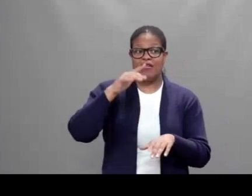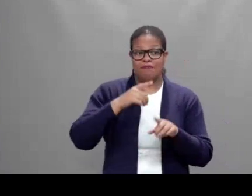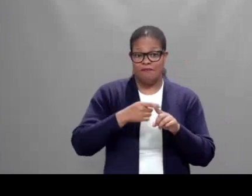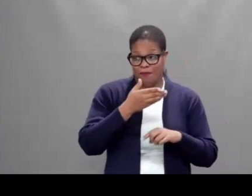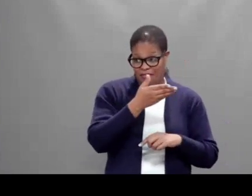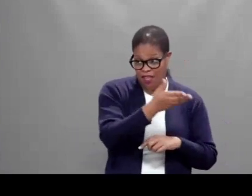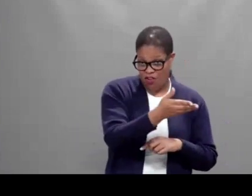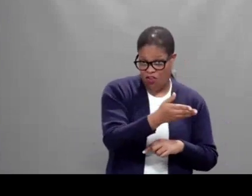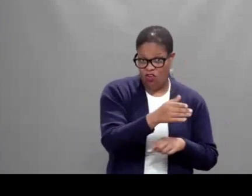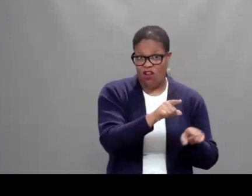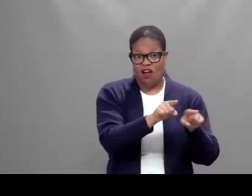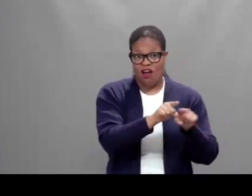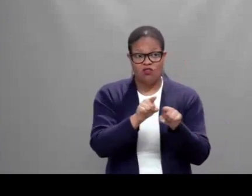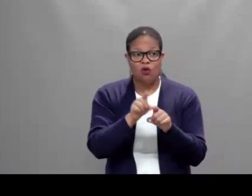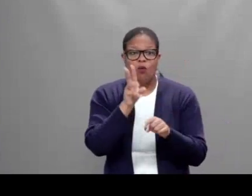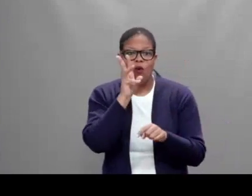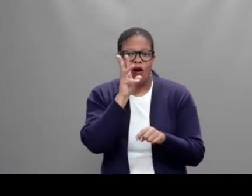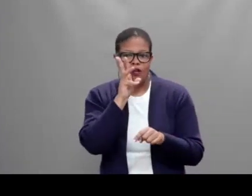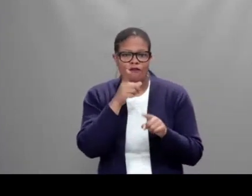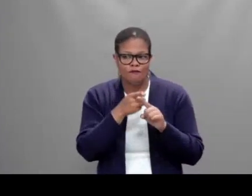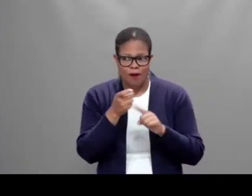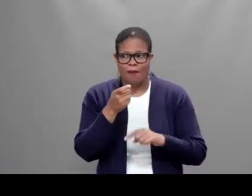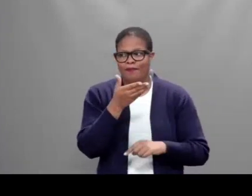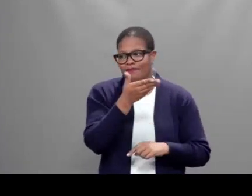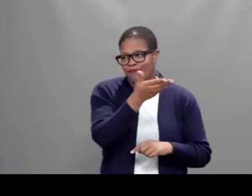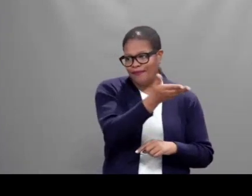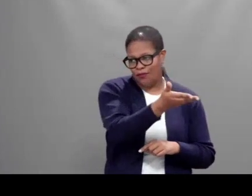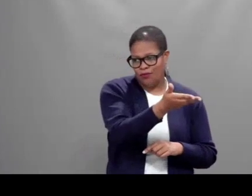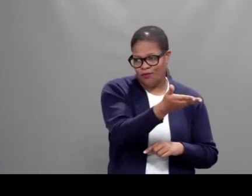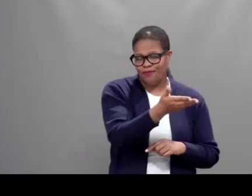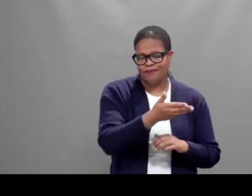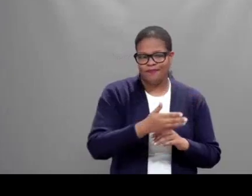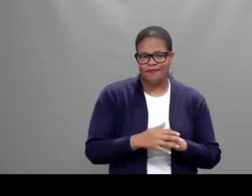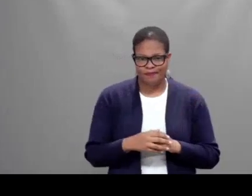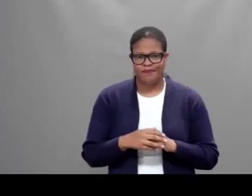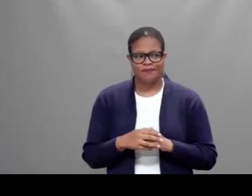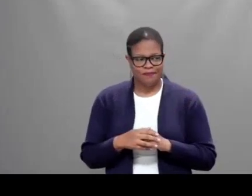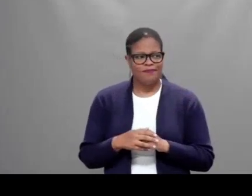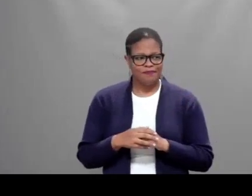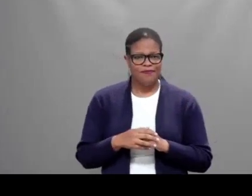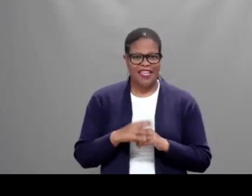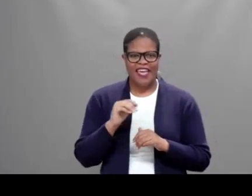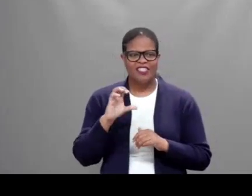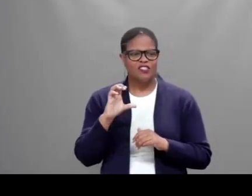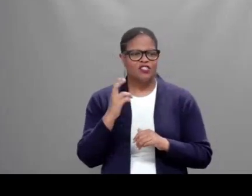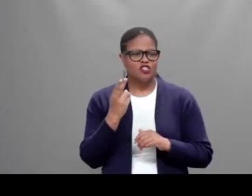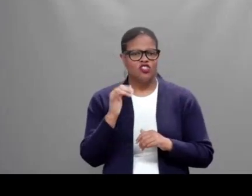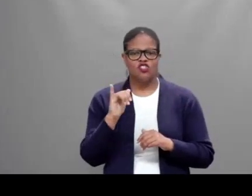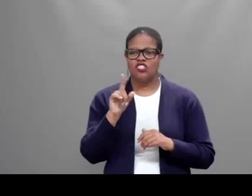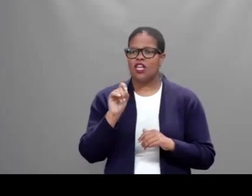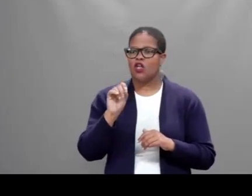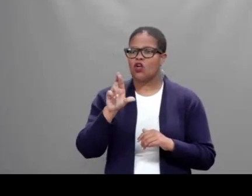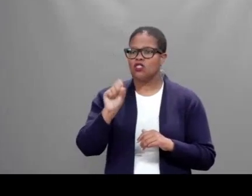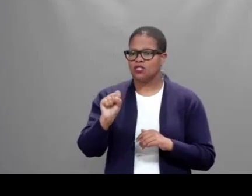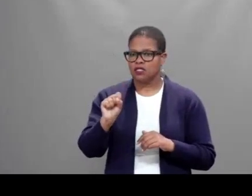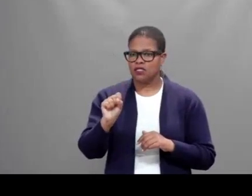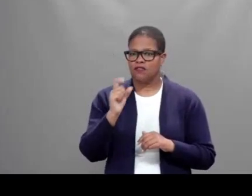our water supply comes from, and the chillers for